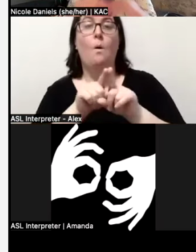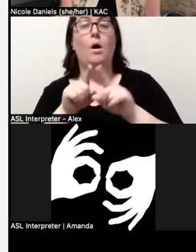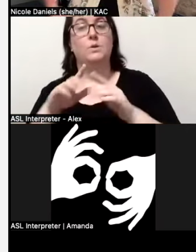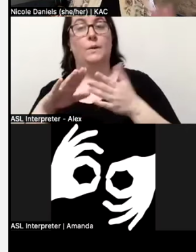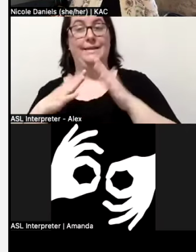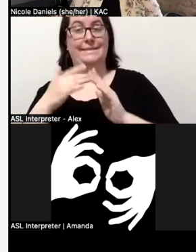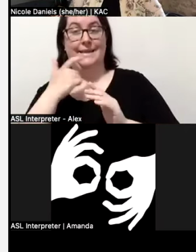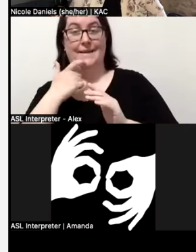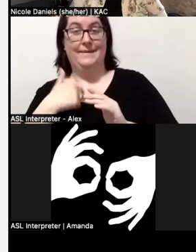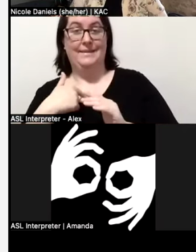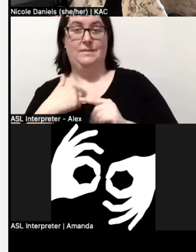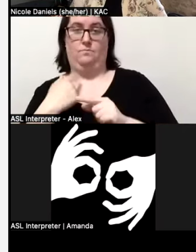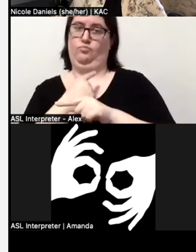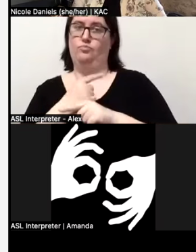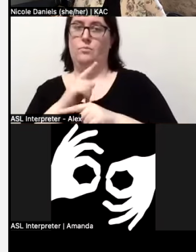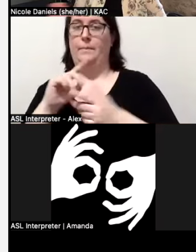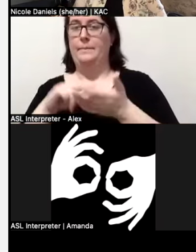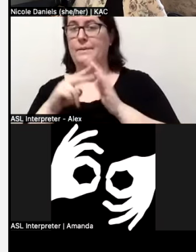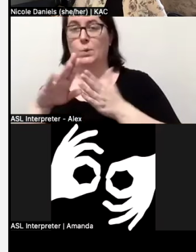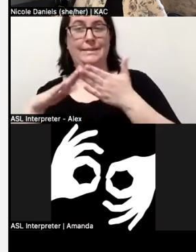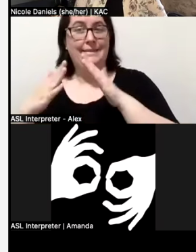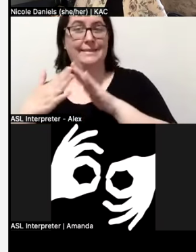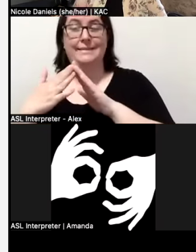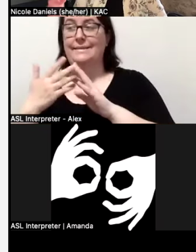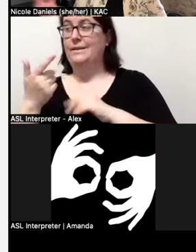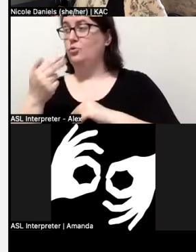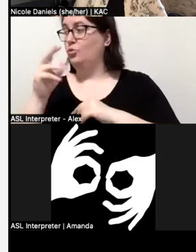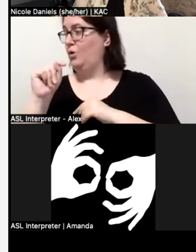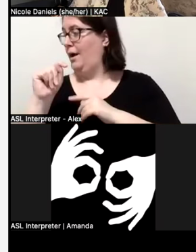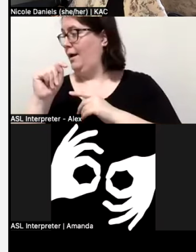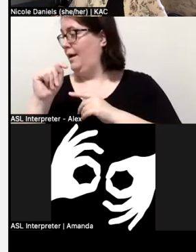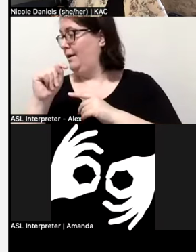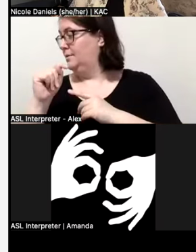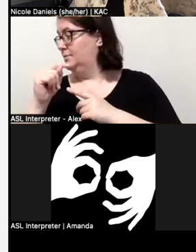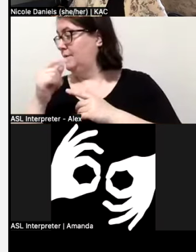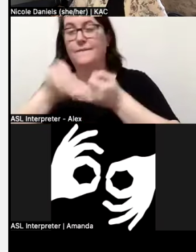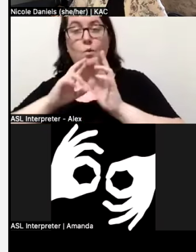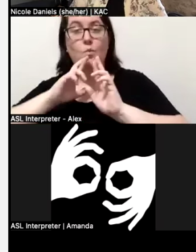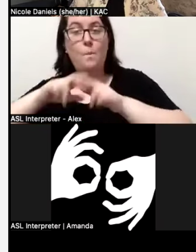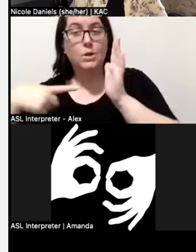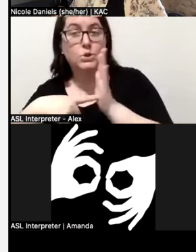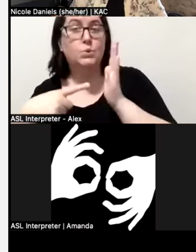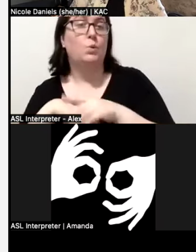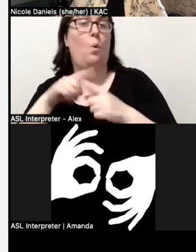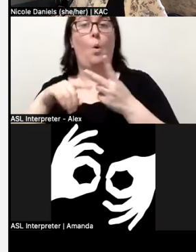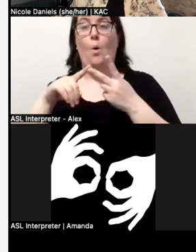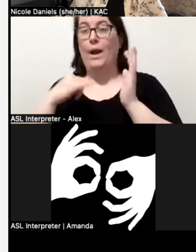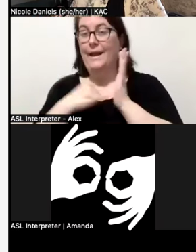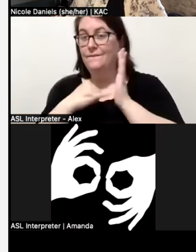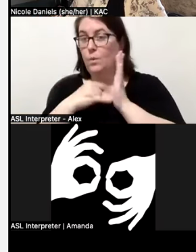have any outstanding grant final reports or outstanding invoices or anything like